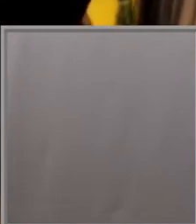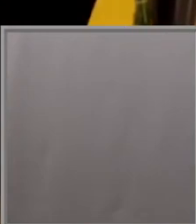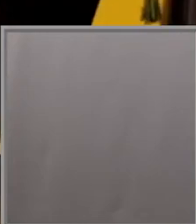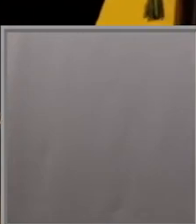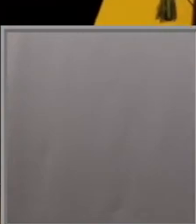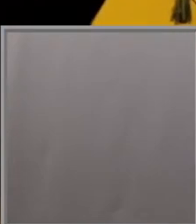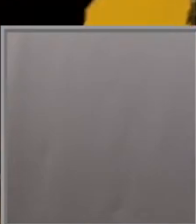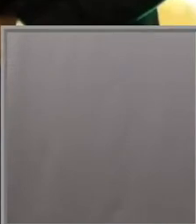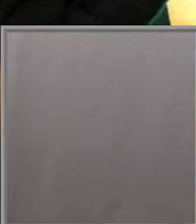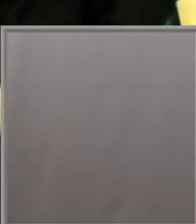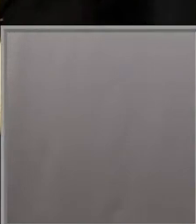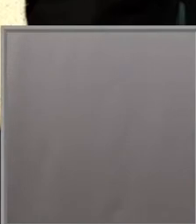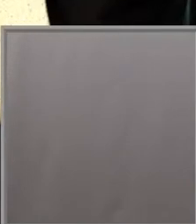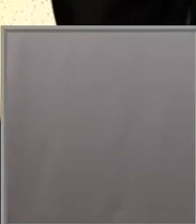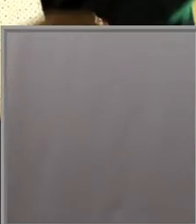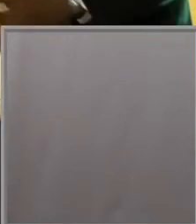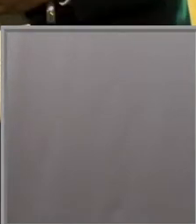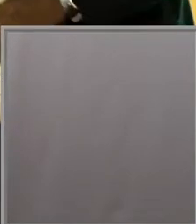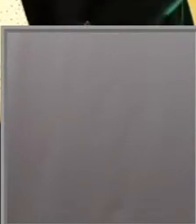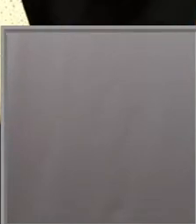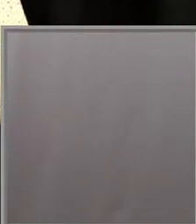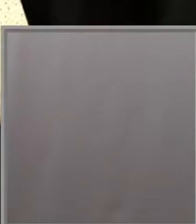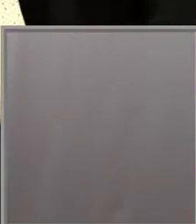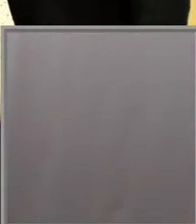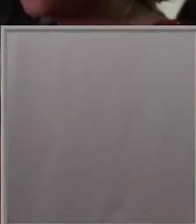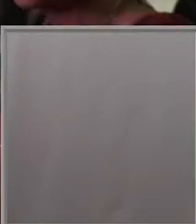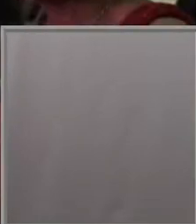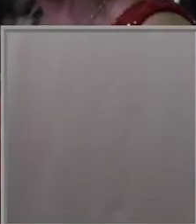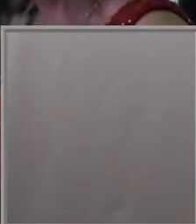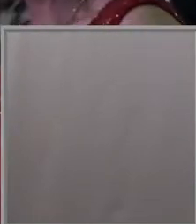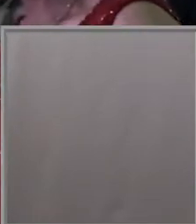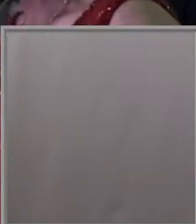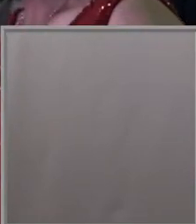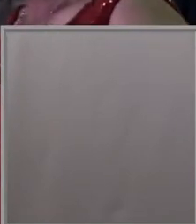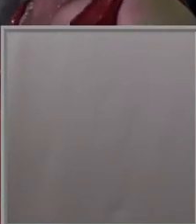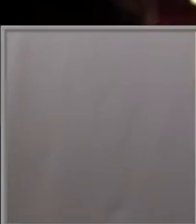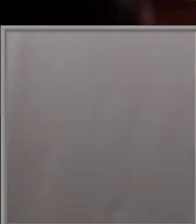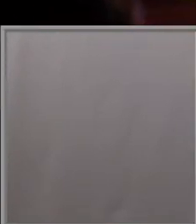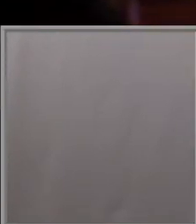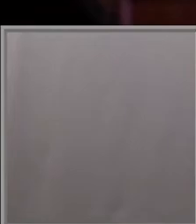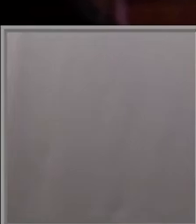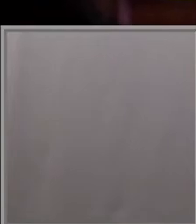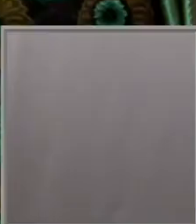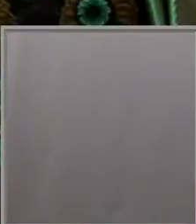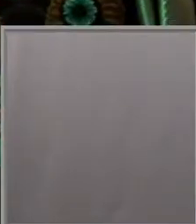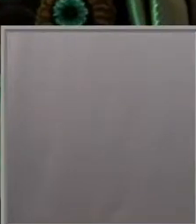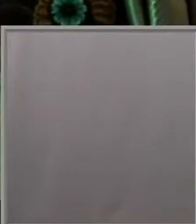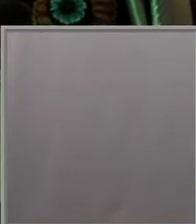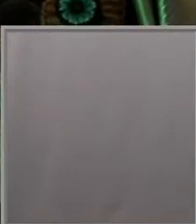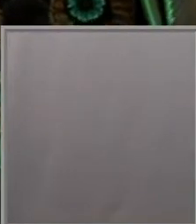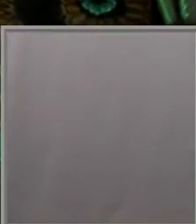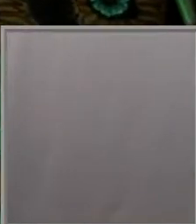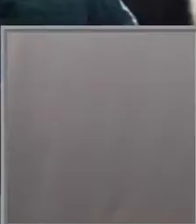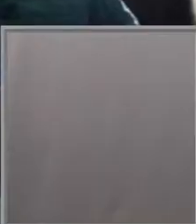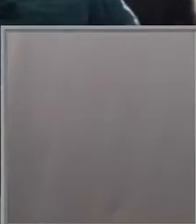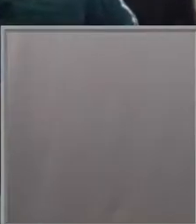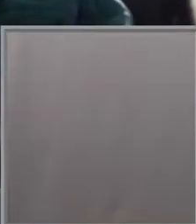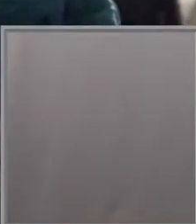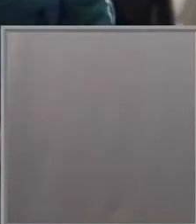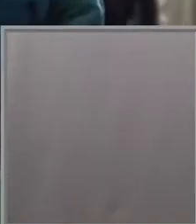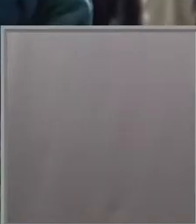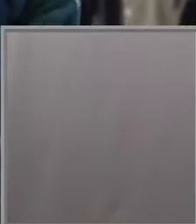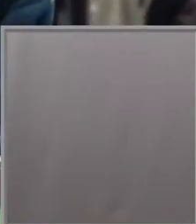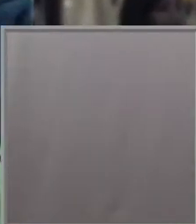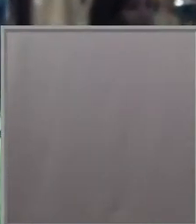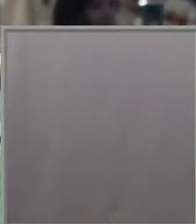tonight, the most important thing has been the intergenerational links. I'm sitting at a table in which there are women who